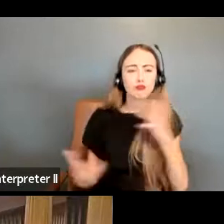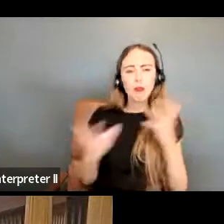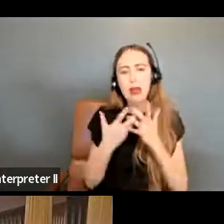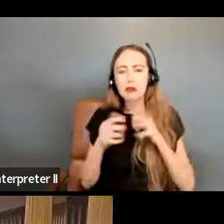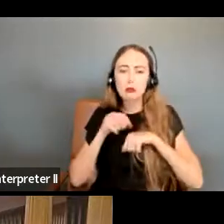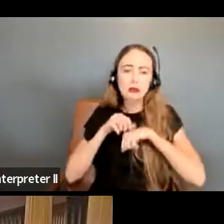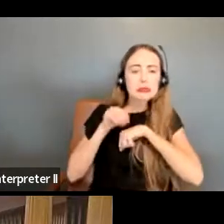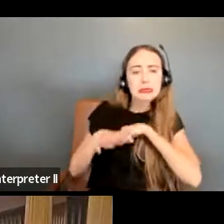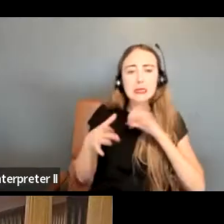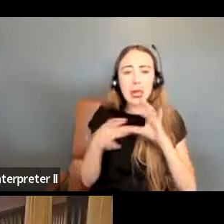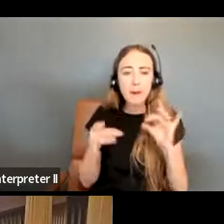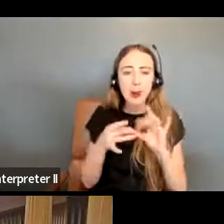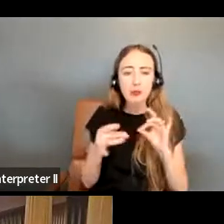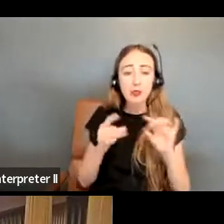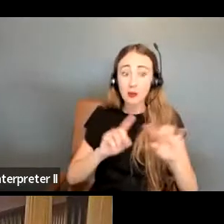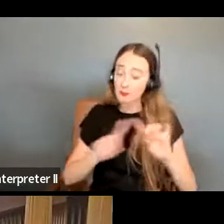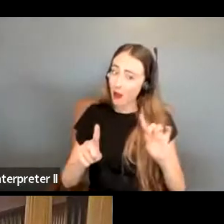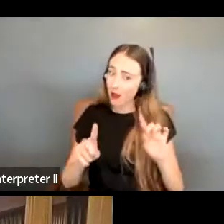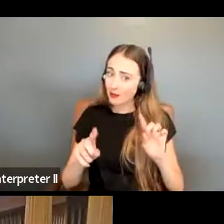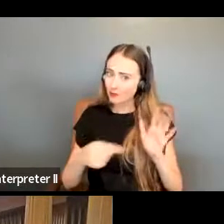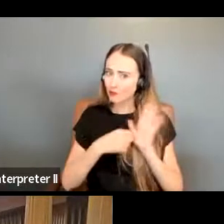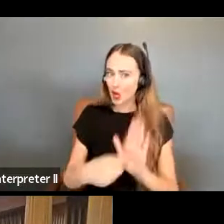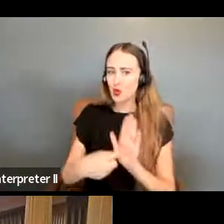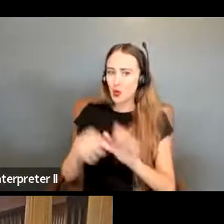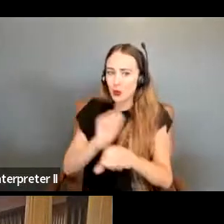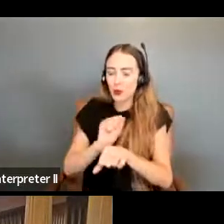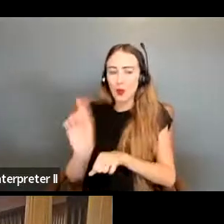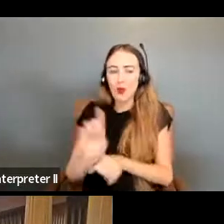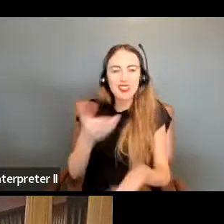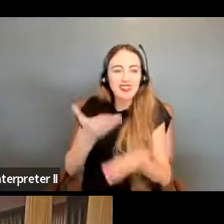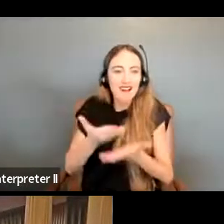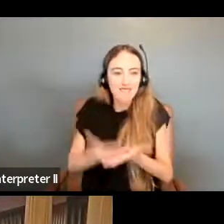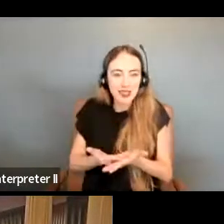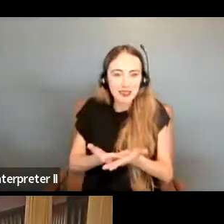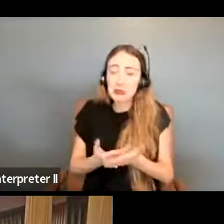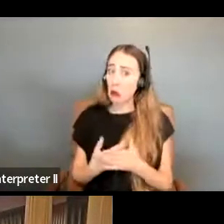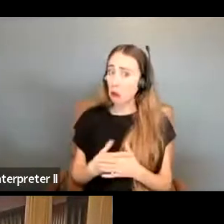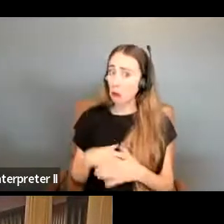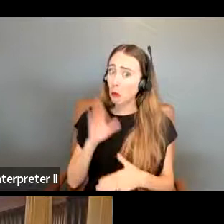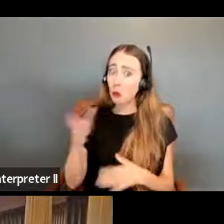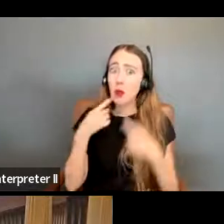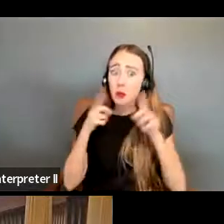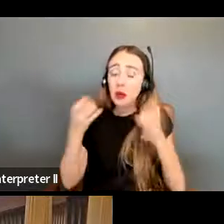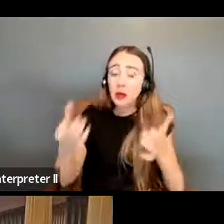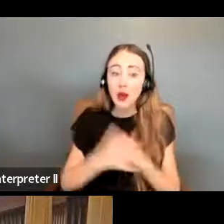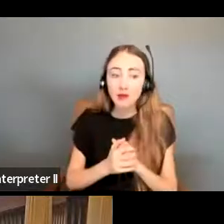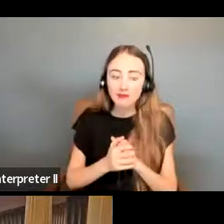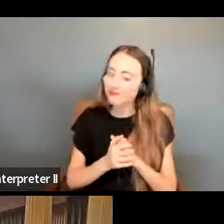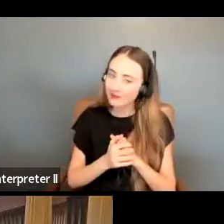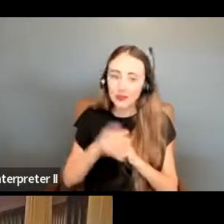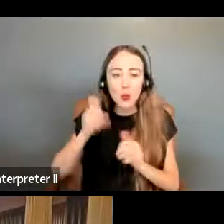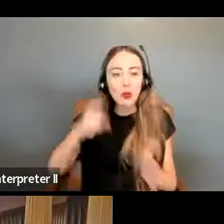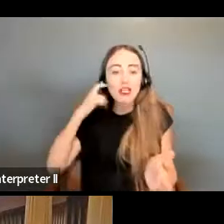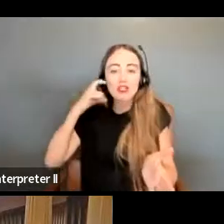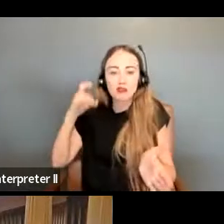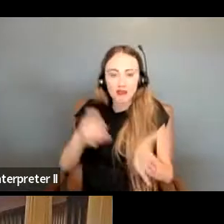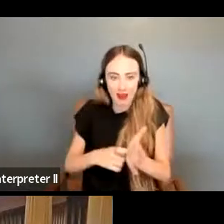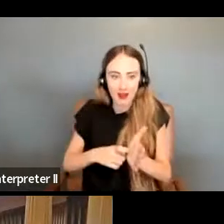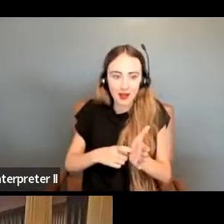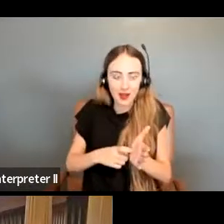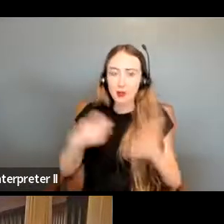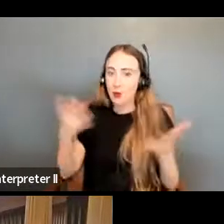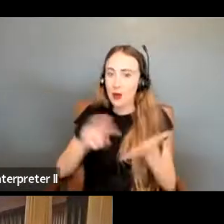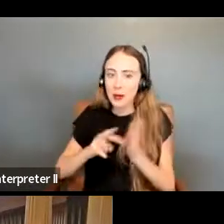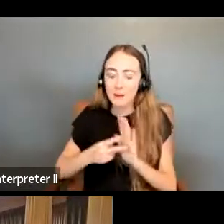message. But I asked to show the work. Where's the evidence that this time it'll work? At some point, this council has to reckon with what it means to have one of the